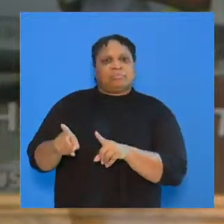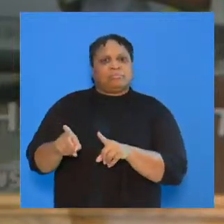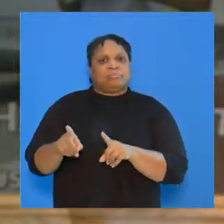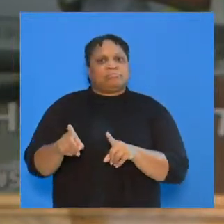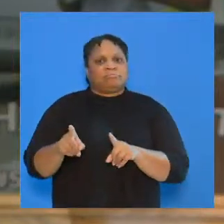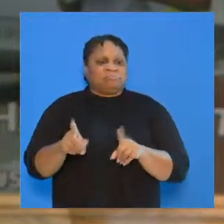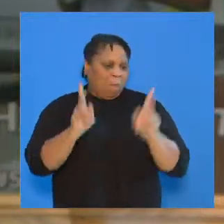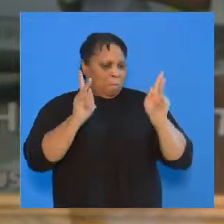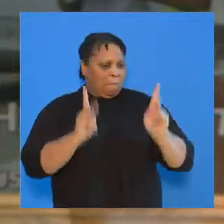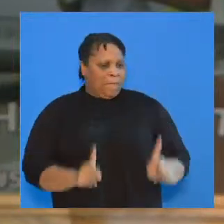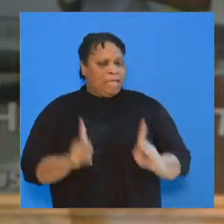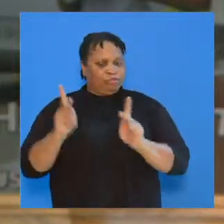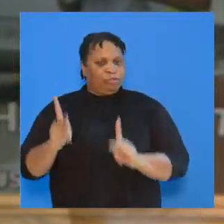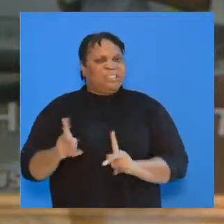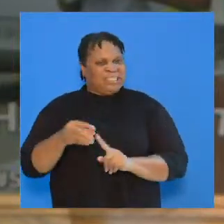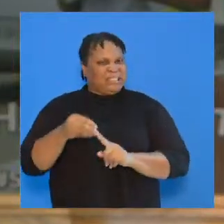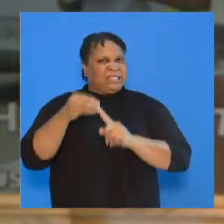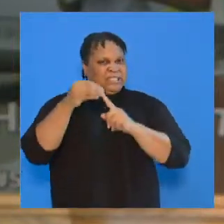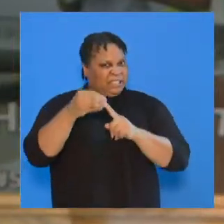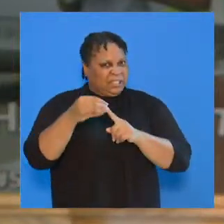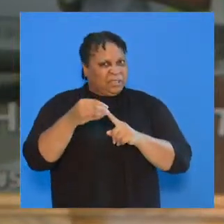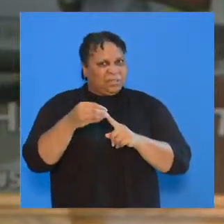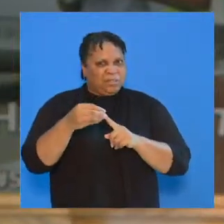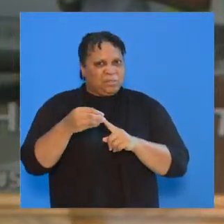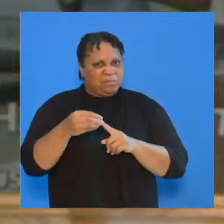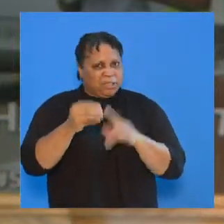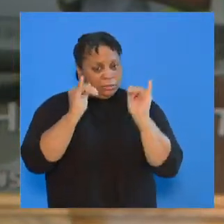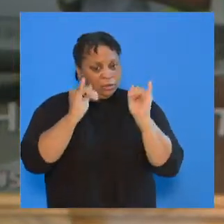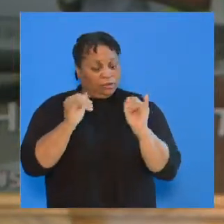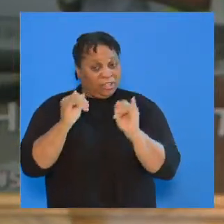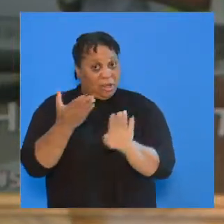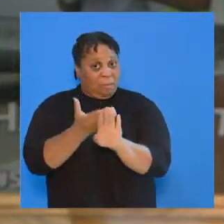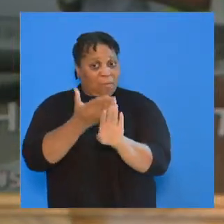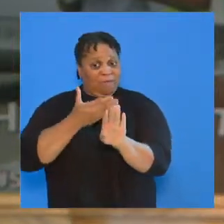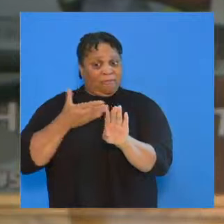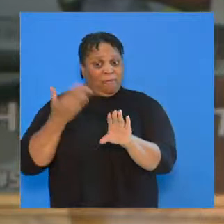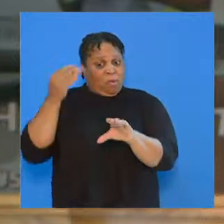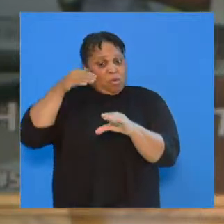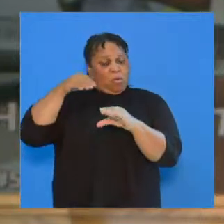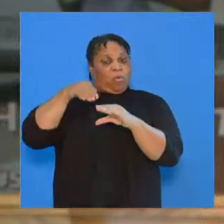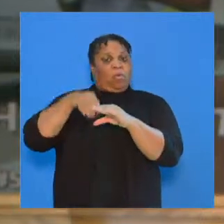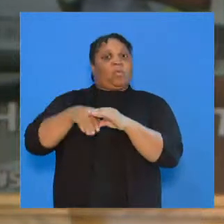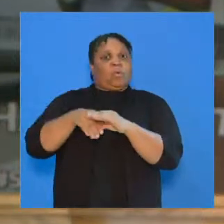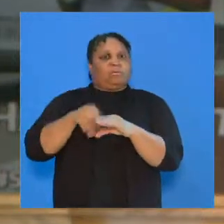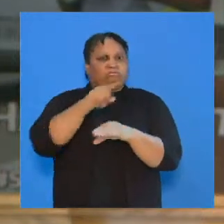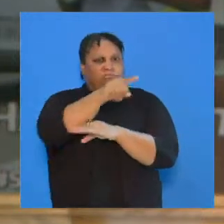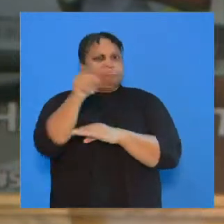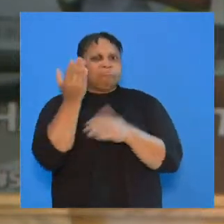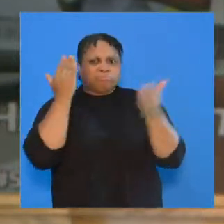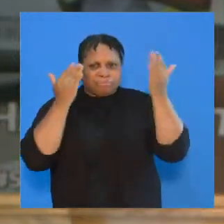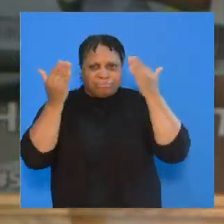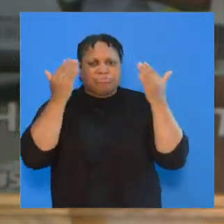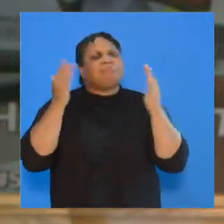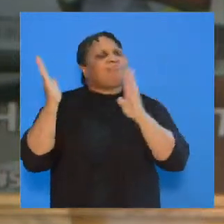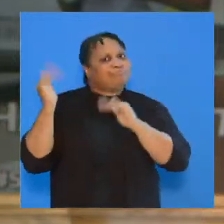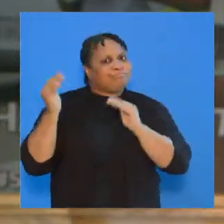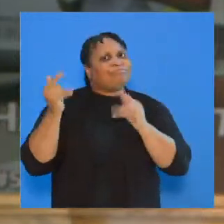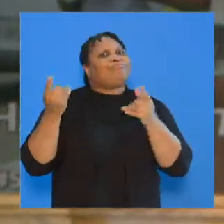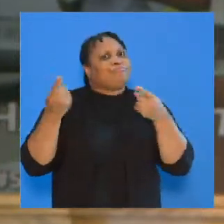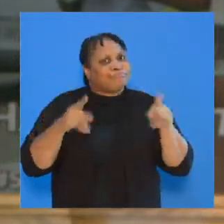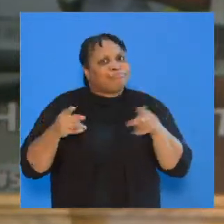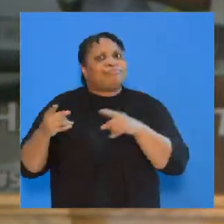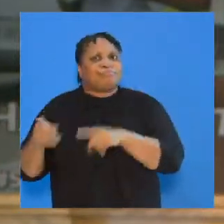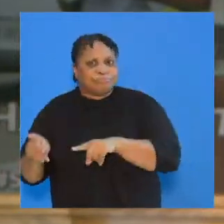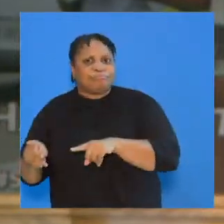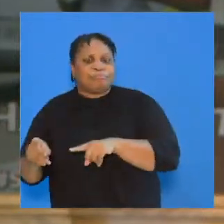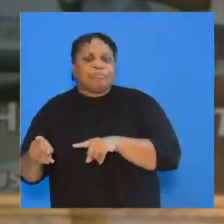patron, specific instructions should be given to you before you even enter the facility so that you are aware of the expectations and